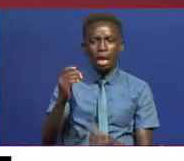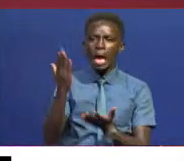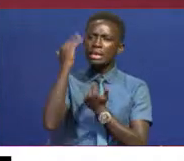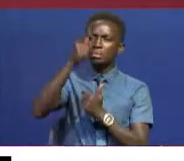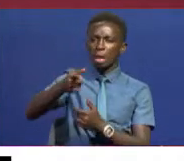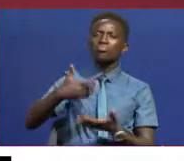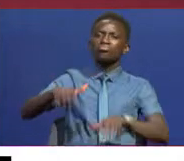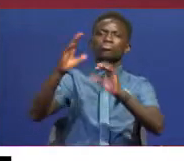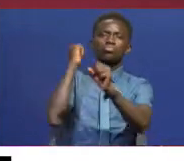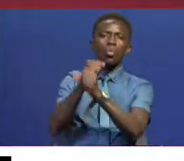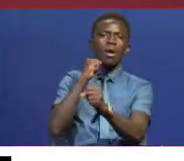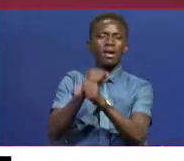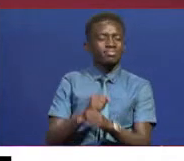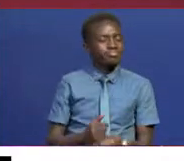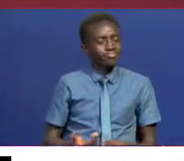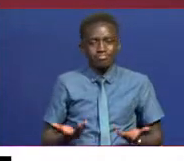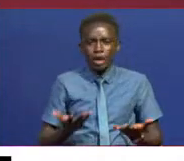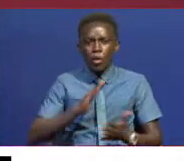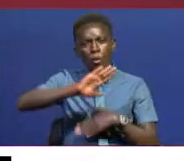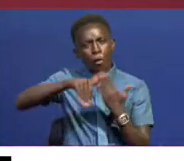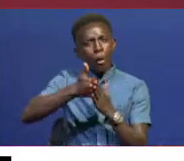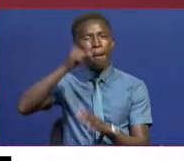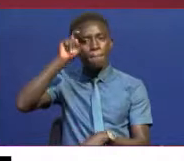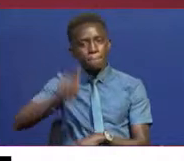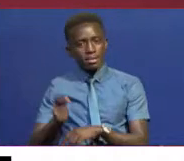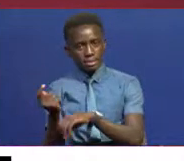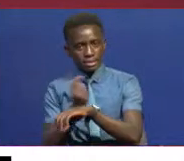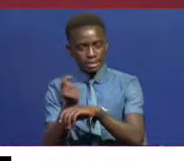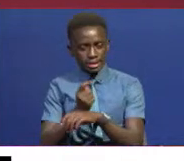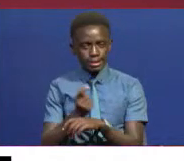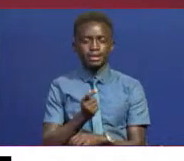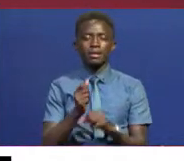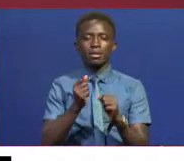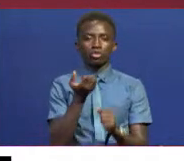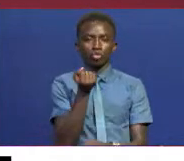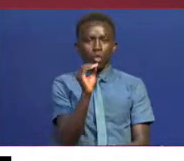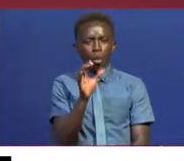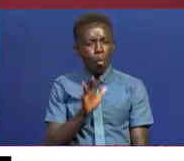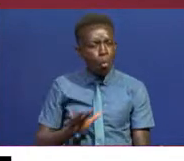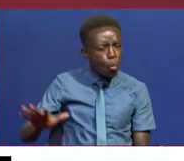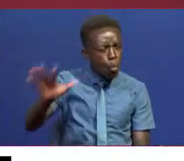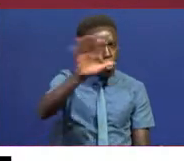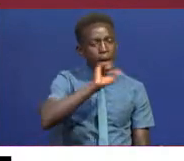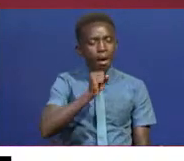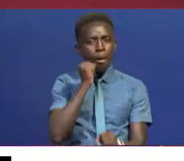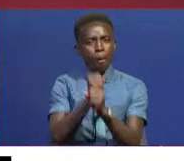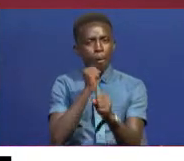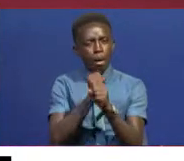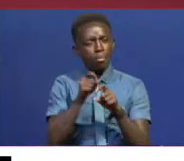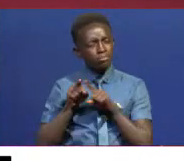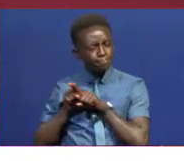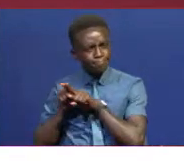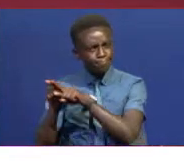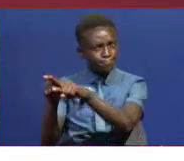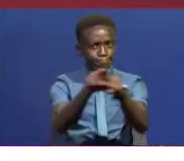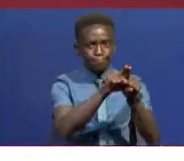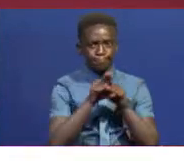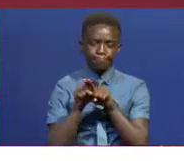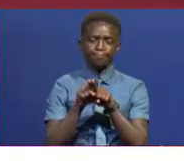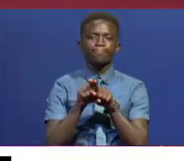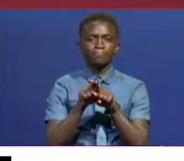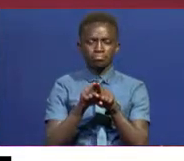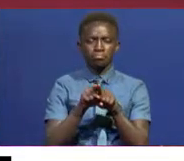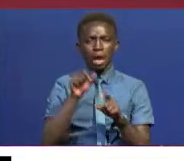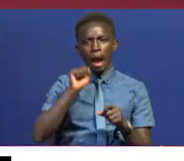perform. Everyone must be trained so that we can all act in a consistent, coherent manner so as to build our